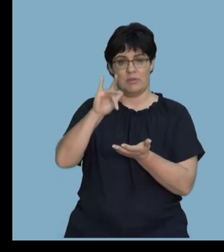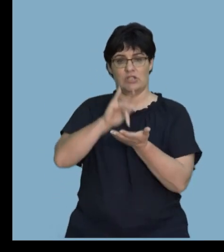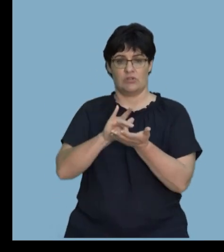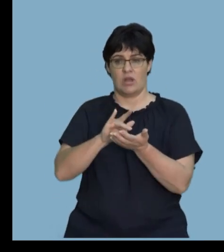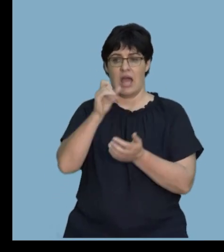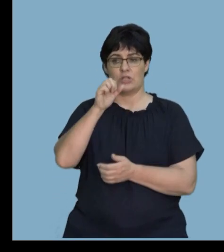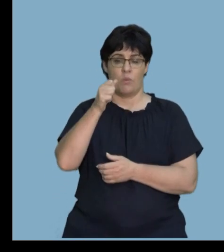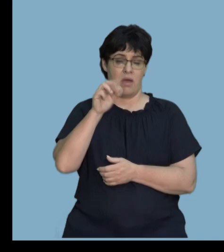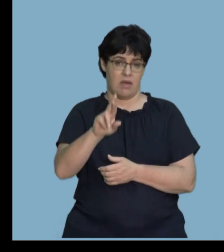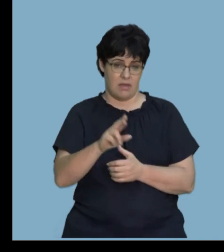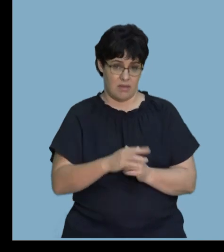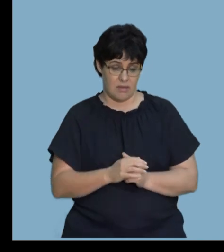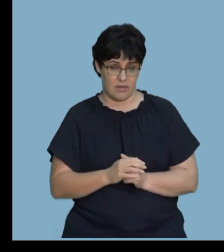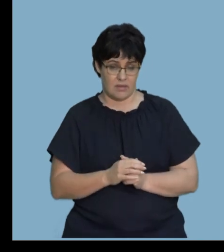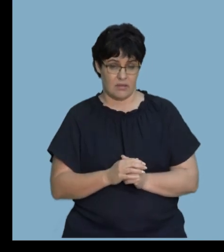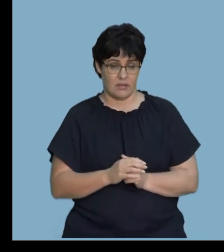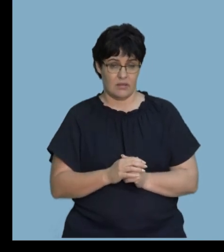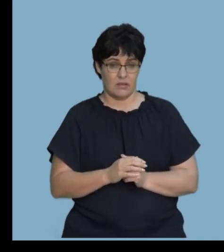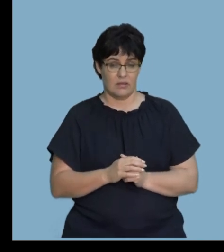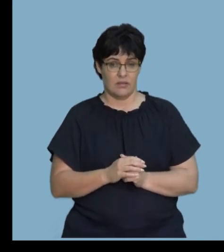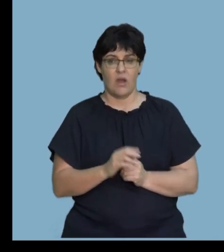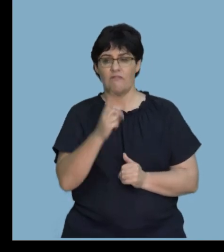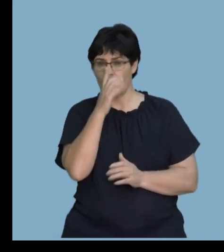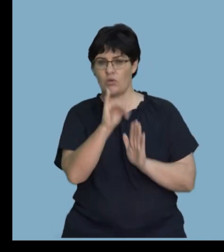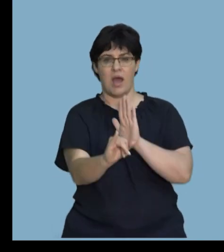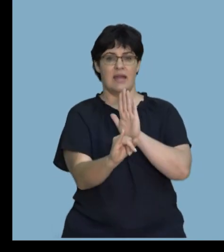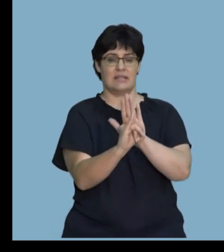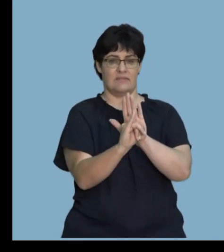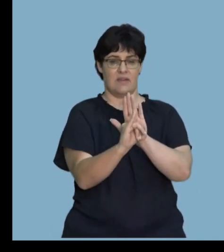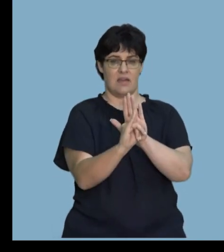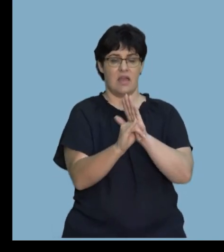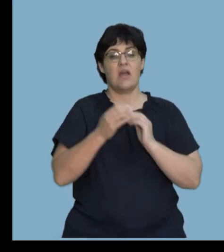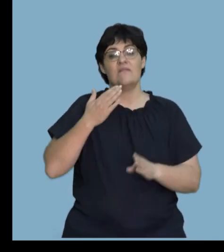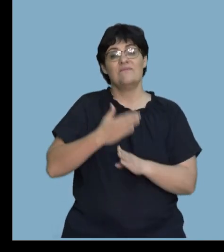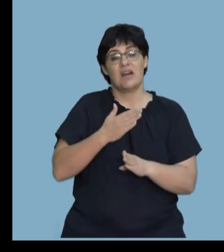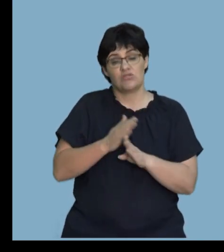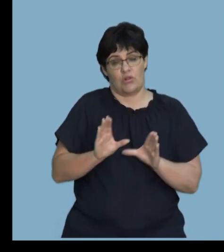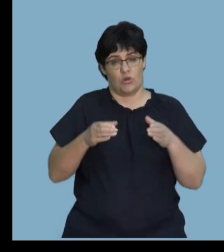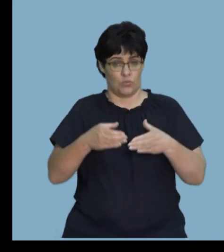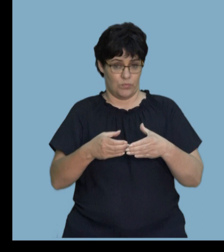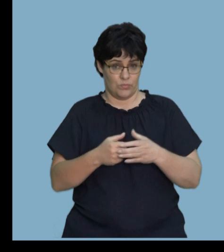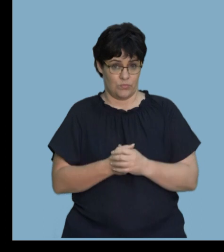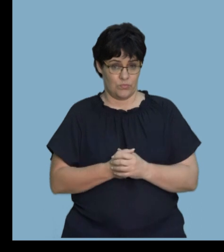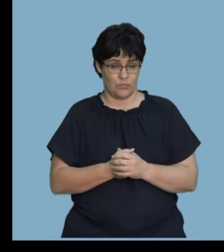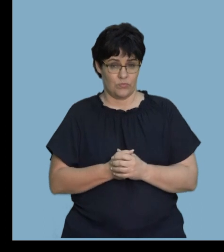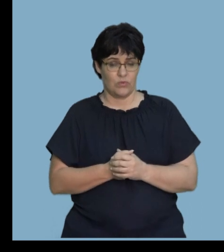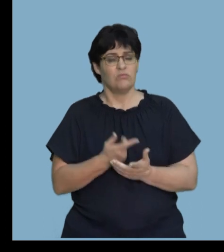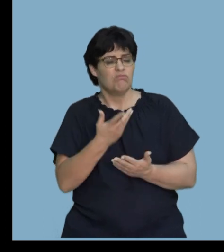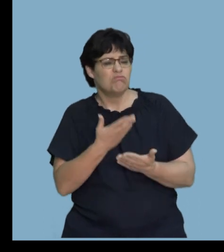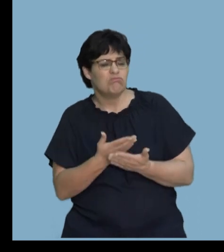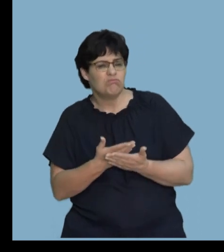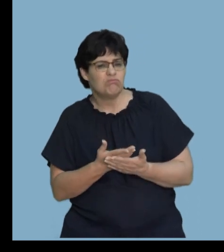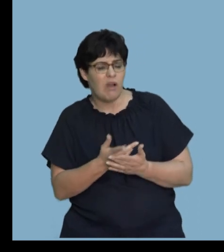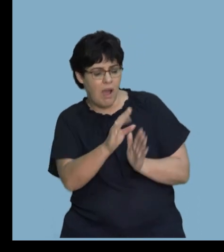right? Now, first of all, let's identify the functional group so that we are able to